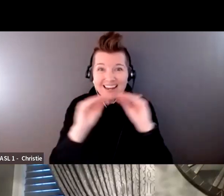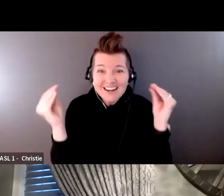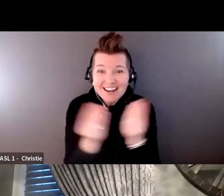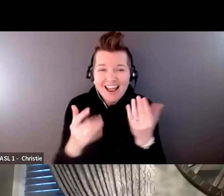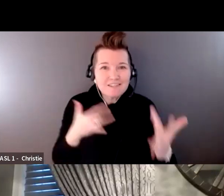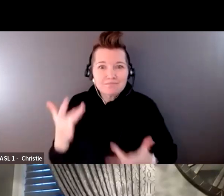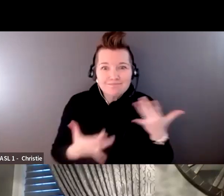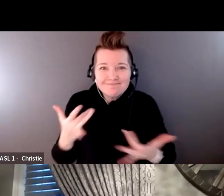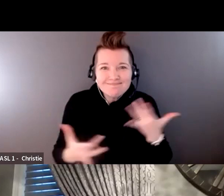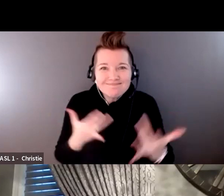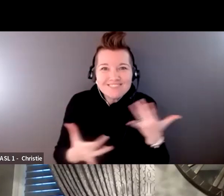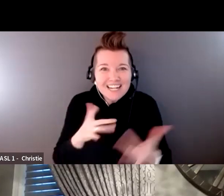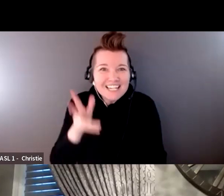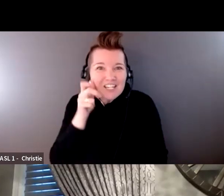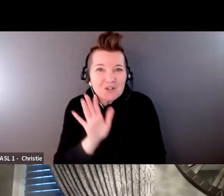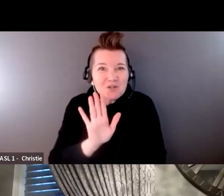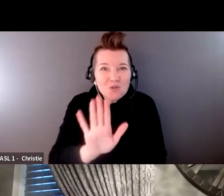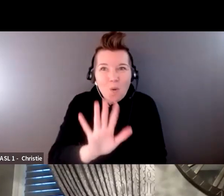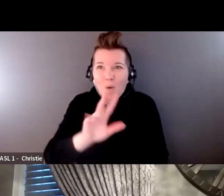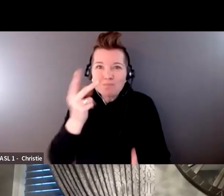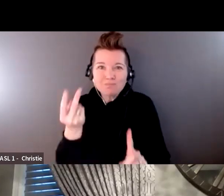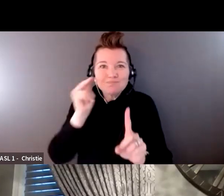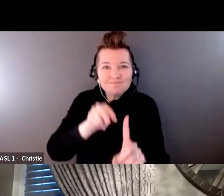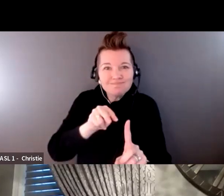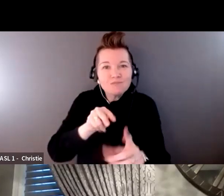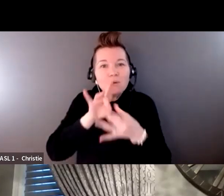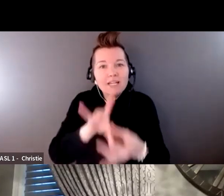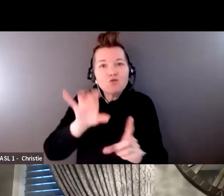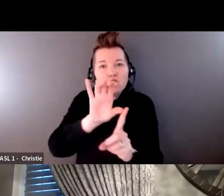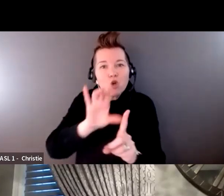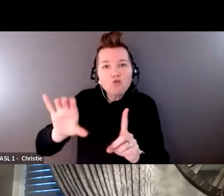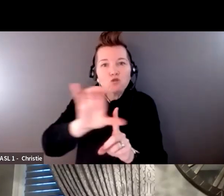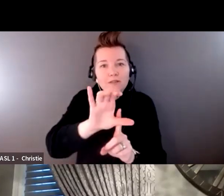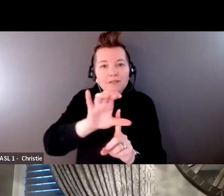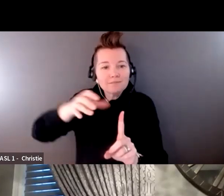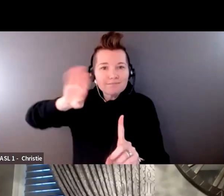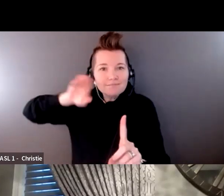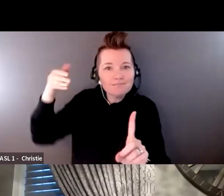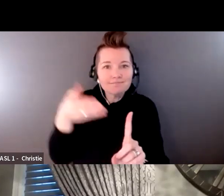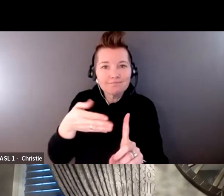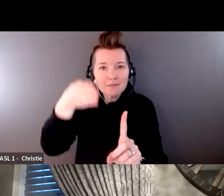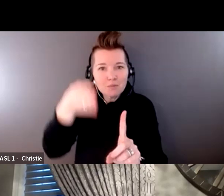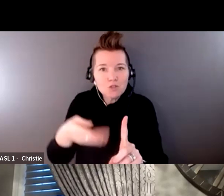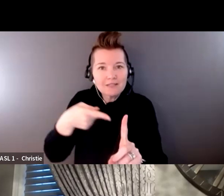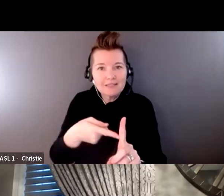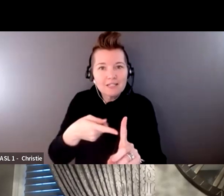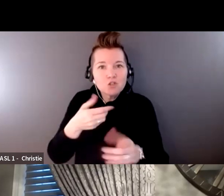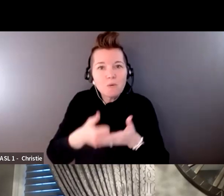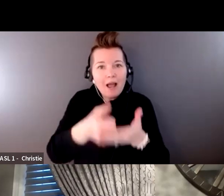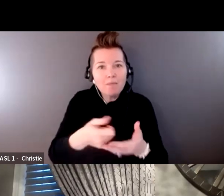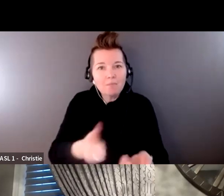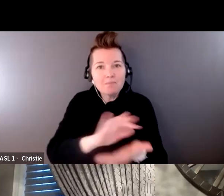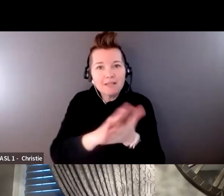hear about how you think the cultural centering positively impacted participants in their job readiness and employment.